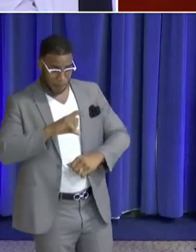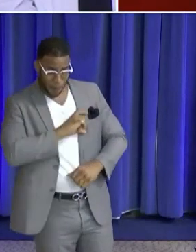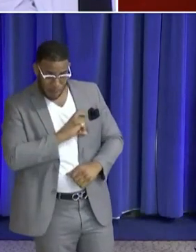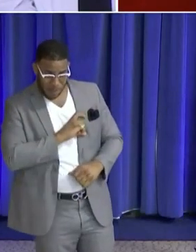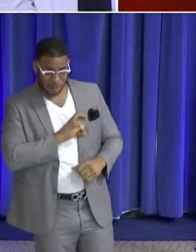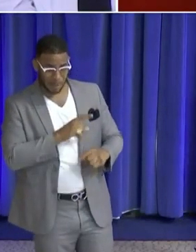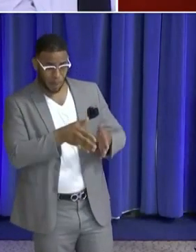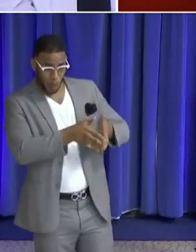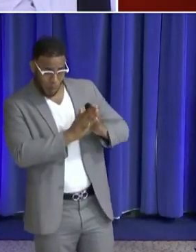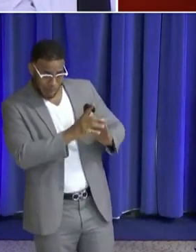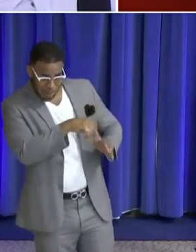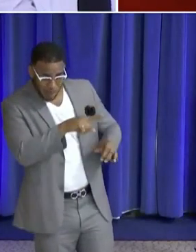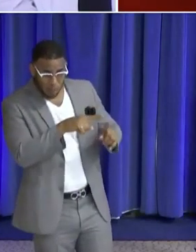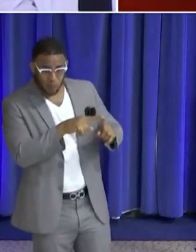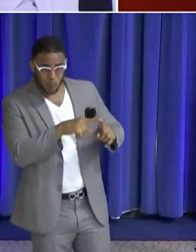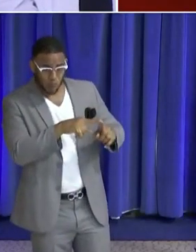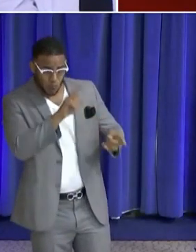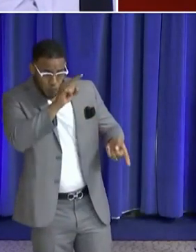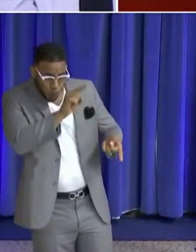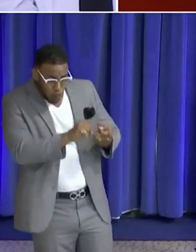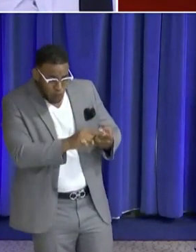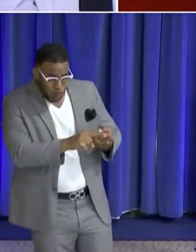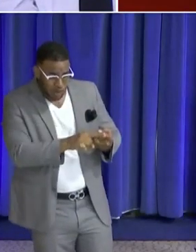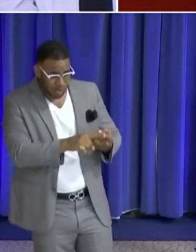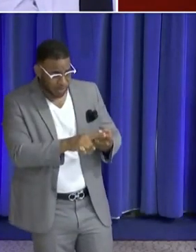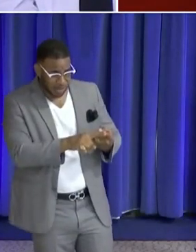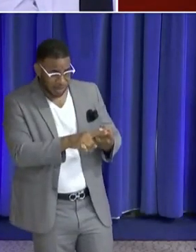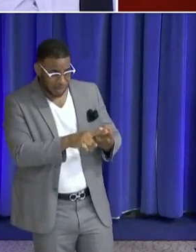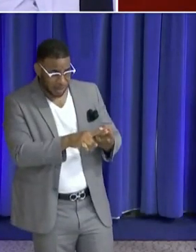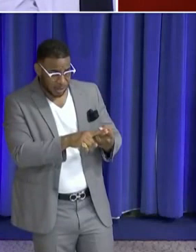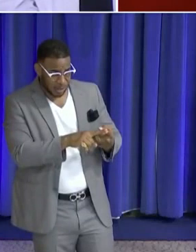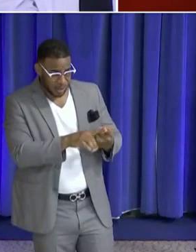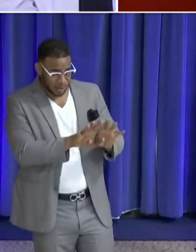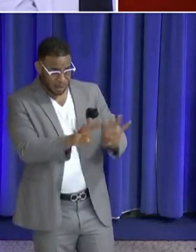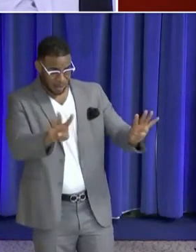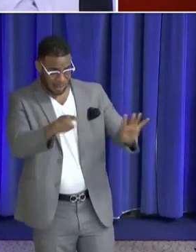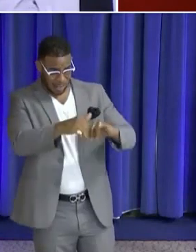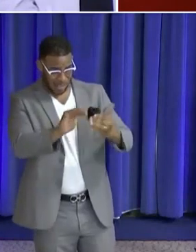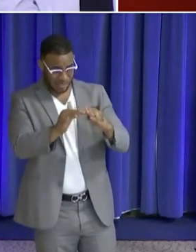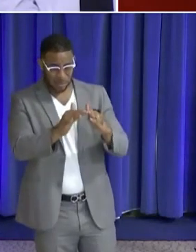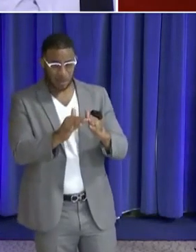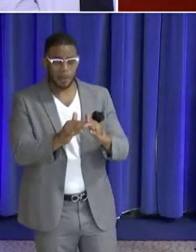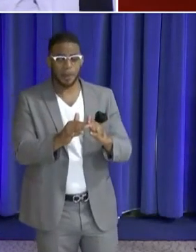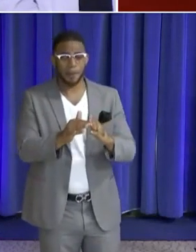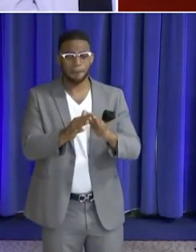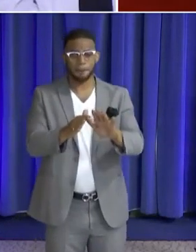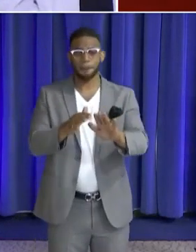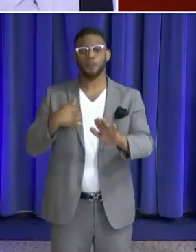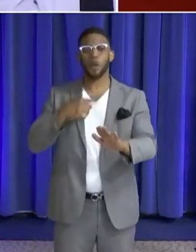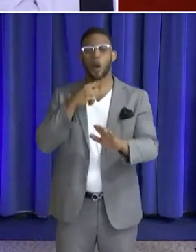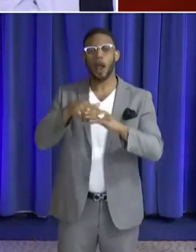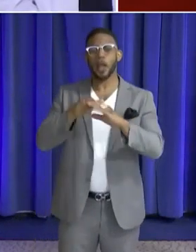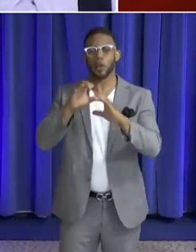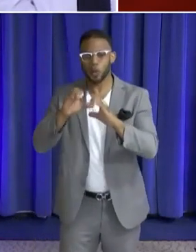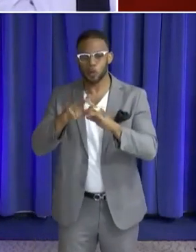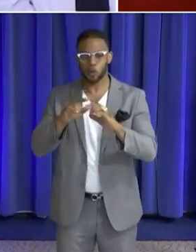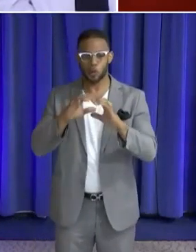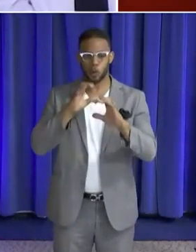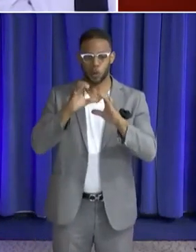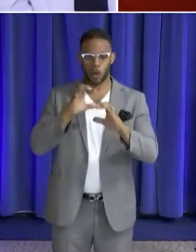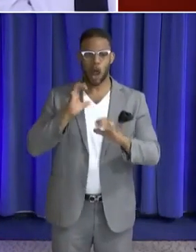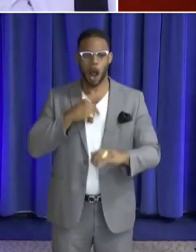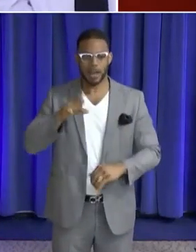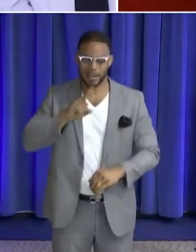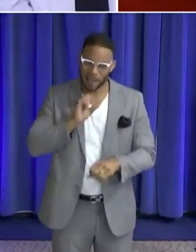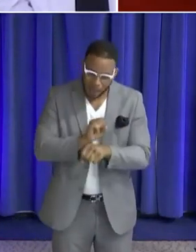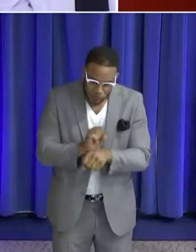and requesting them to reduce their presence in the city? We are in communication to communicate our needs,